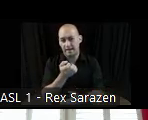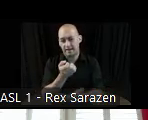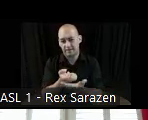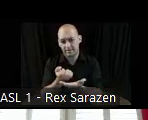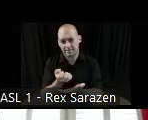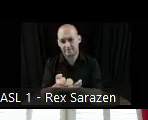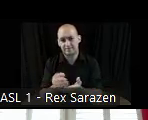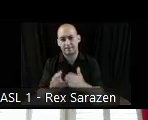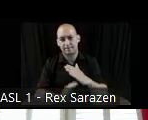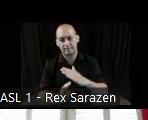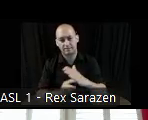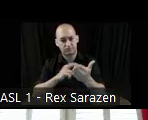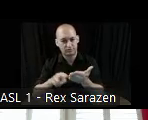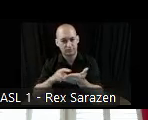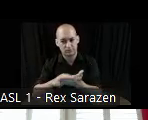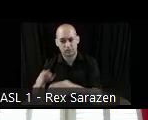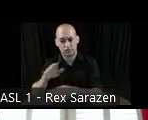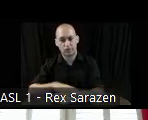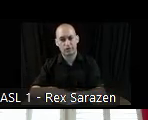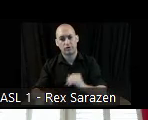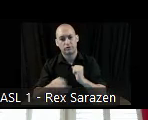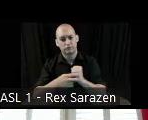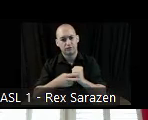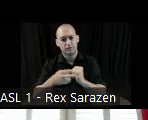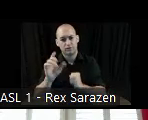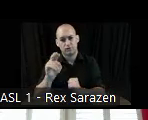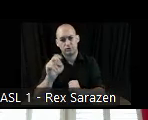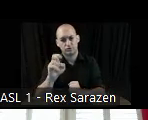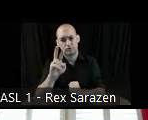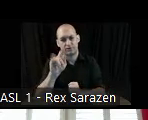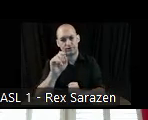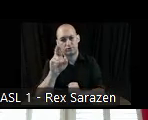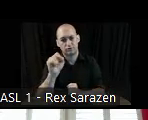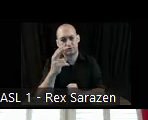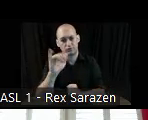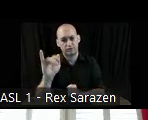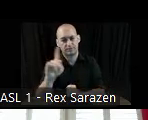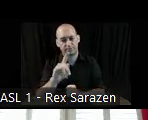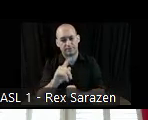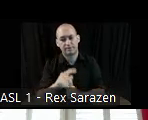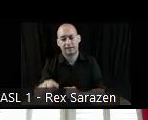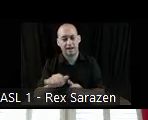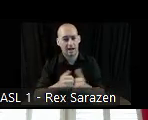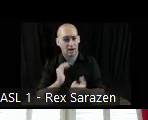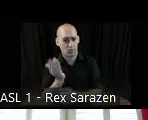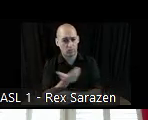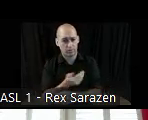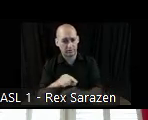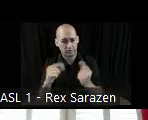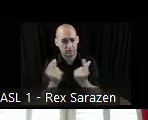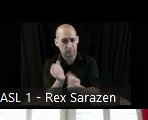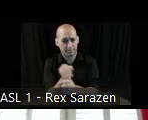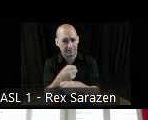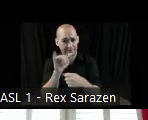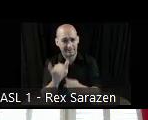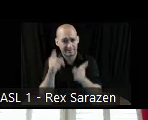research on conservatorship and public guardian to be better informed as how we as a group were making these recommendations. And what we found